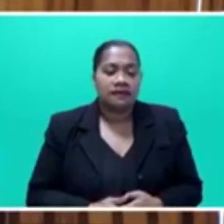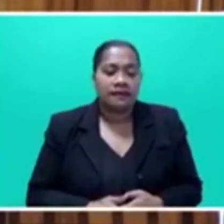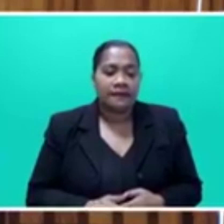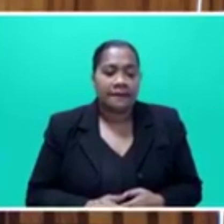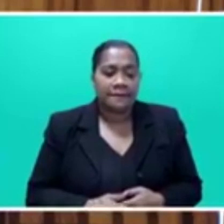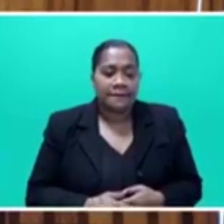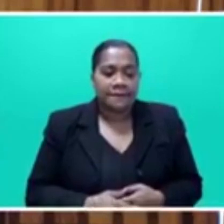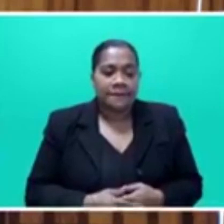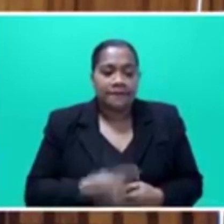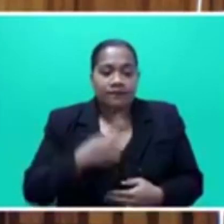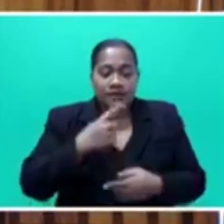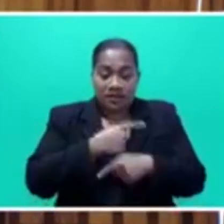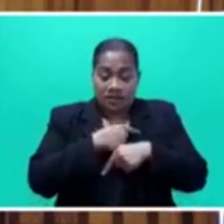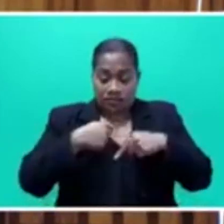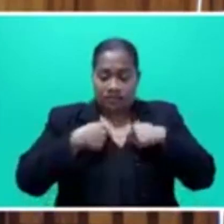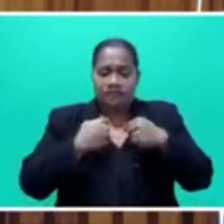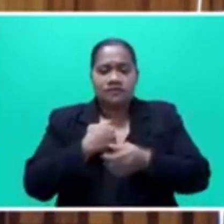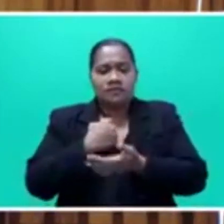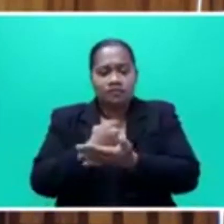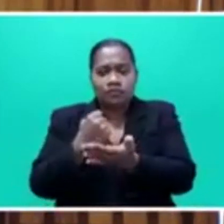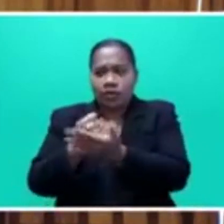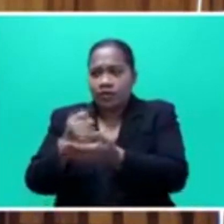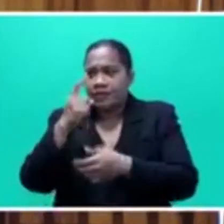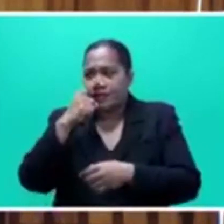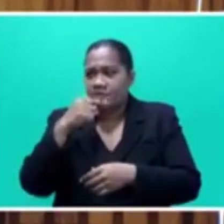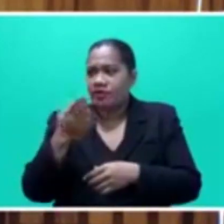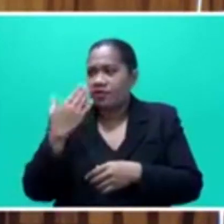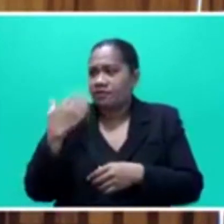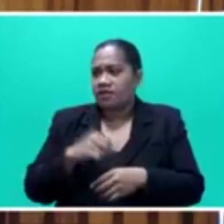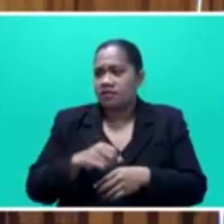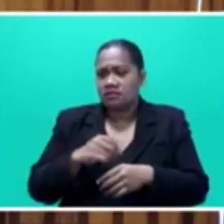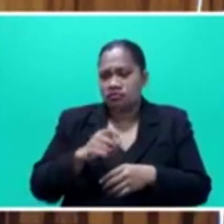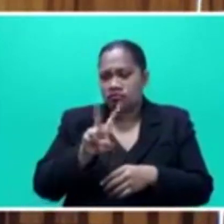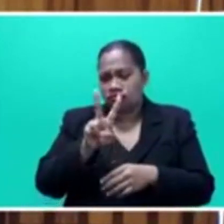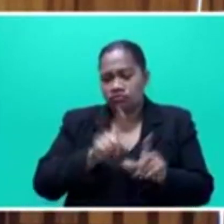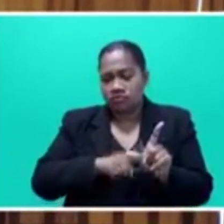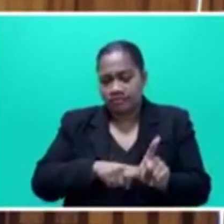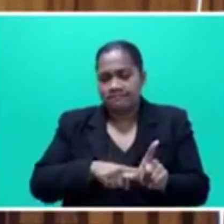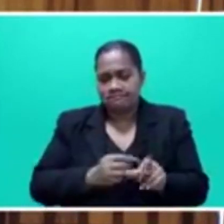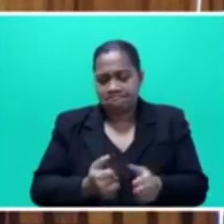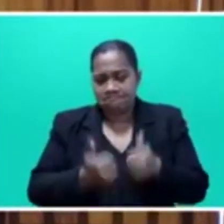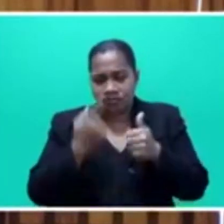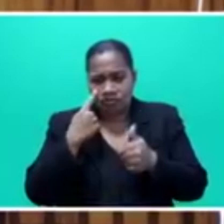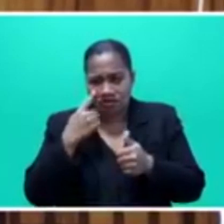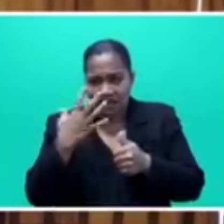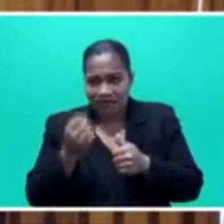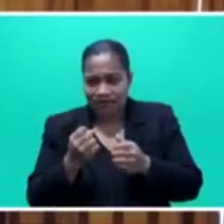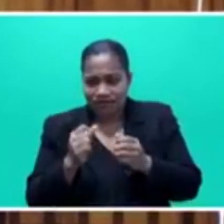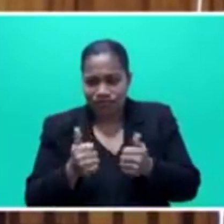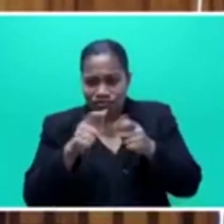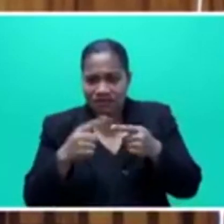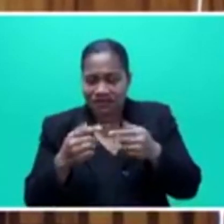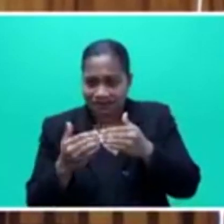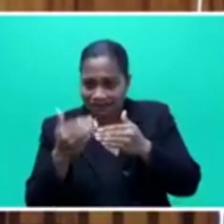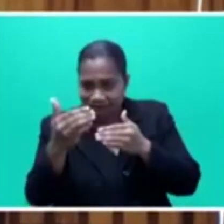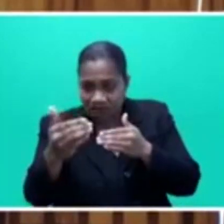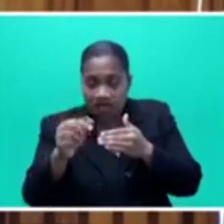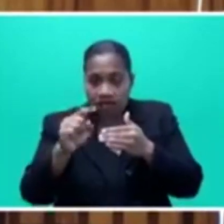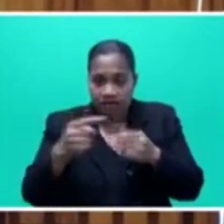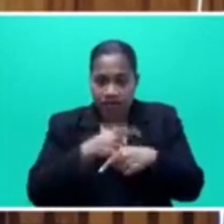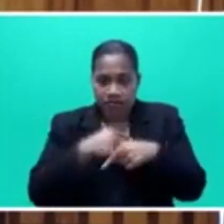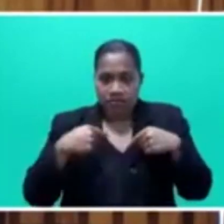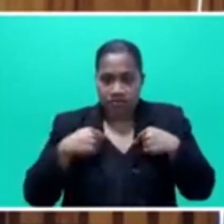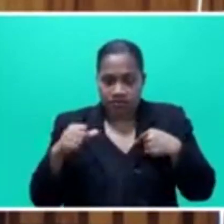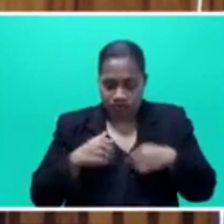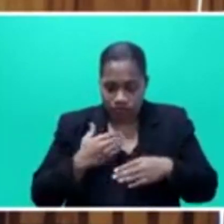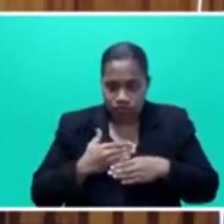say that we have supported a number of people in these past 2 years. It's great to see the light at the end of the tunnel. We, of course, still have to be cognizant about the